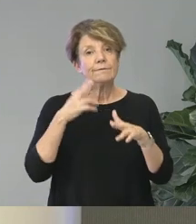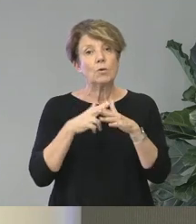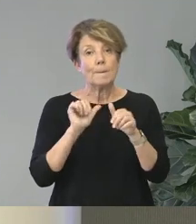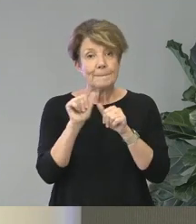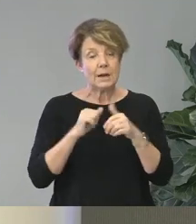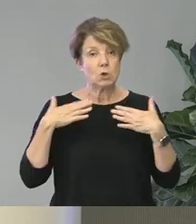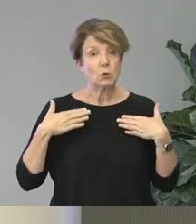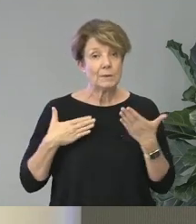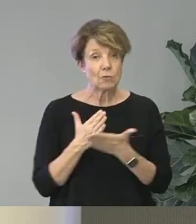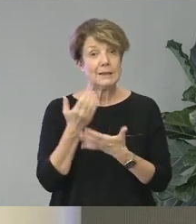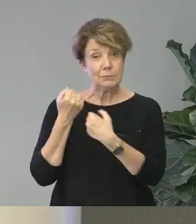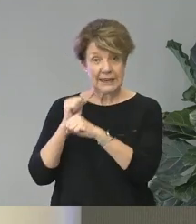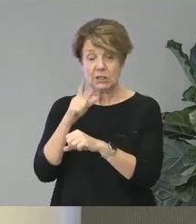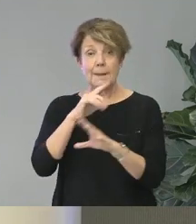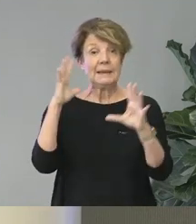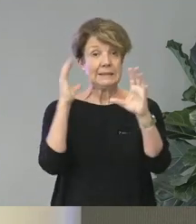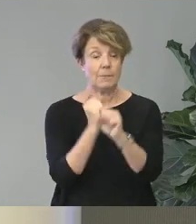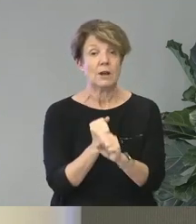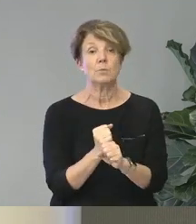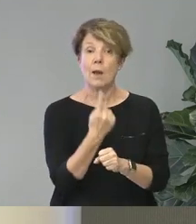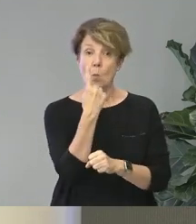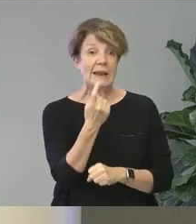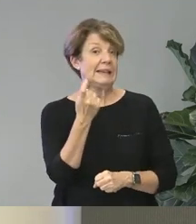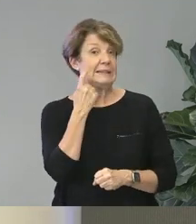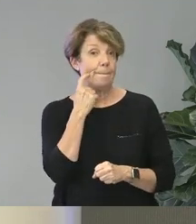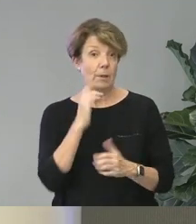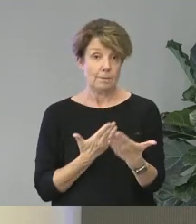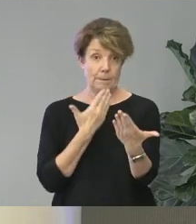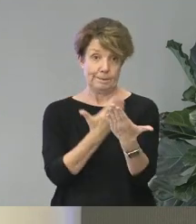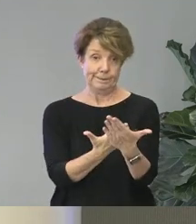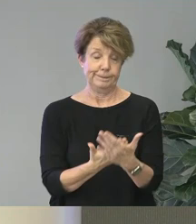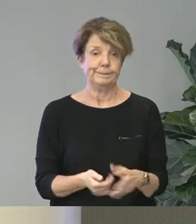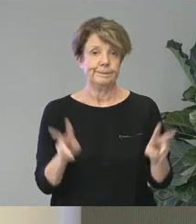in Australia can be summarised by one simple proposition.